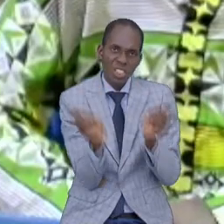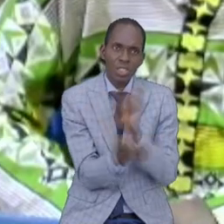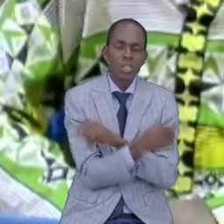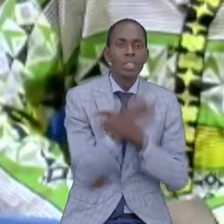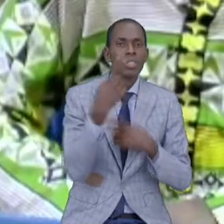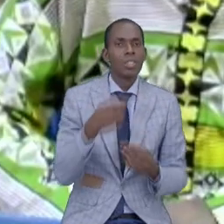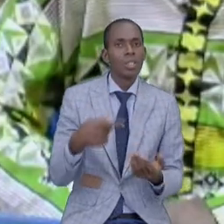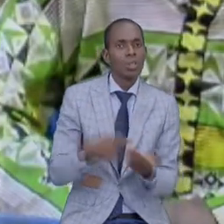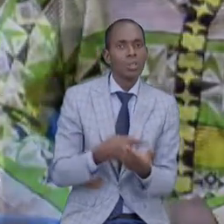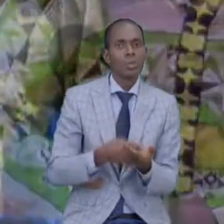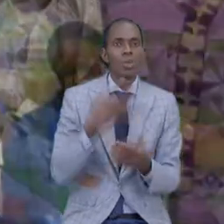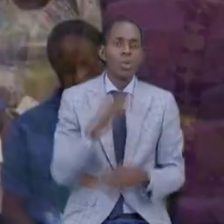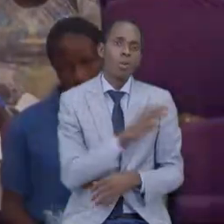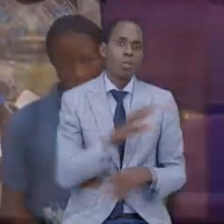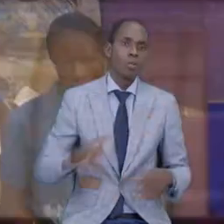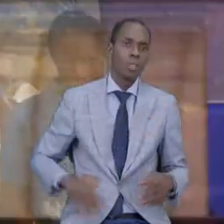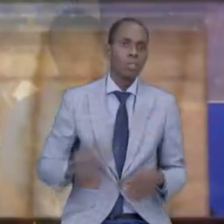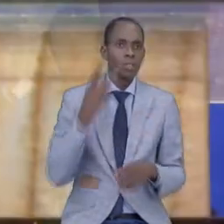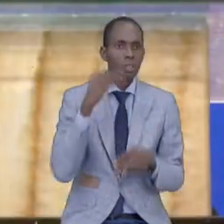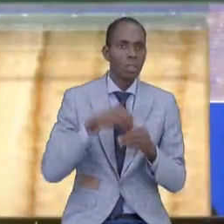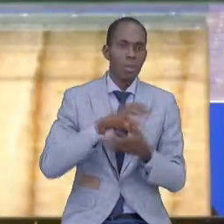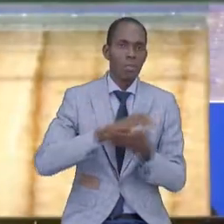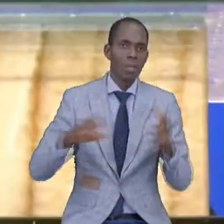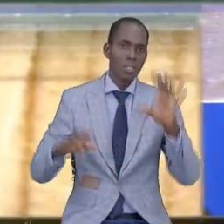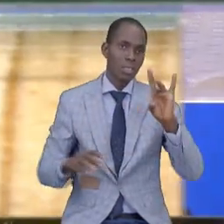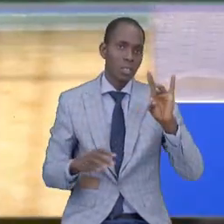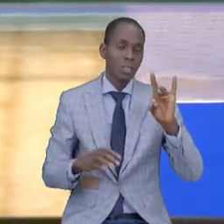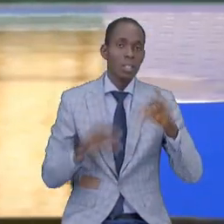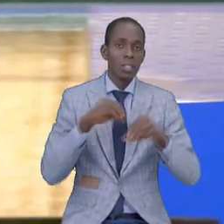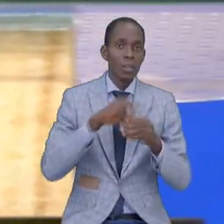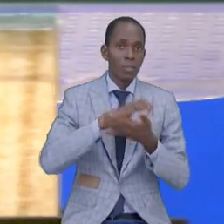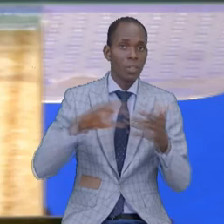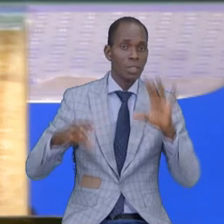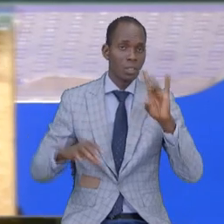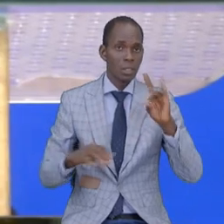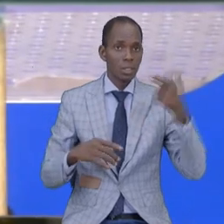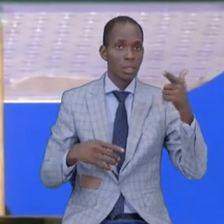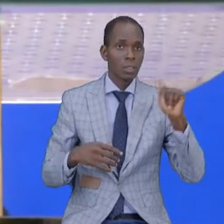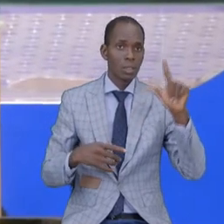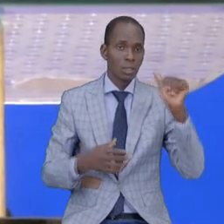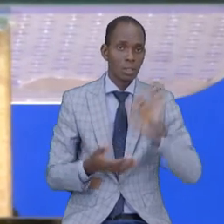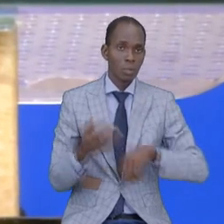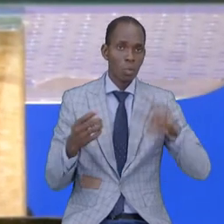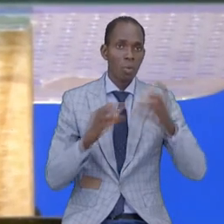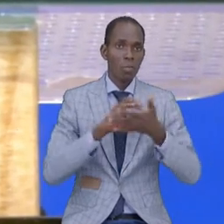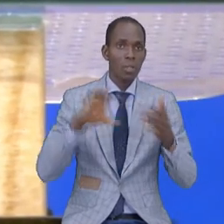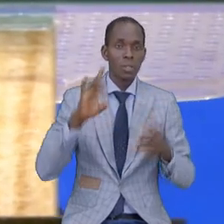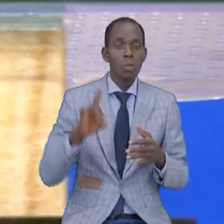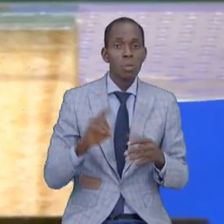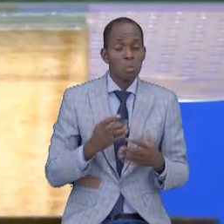gospel of Christ. Verse 8, in verse 8 it says, but though we or